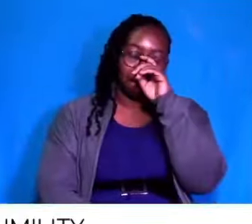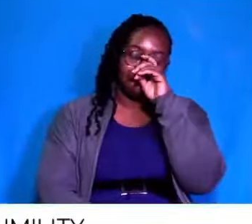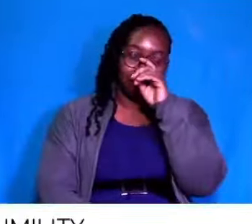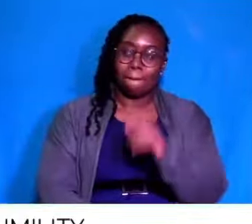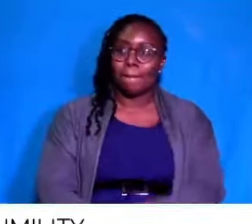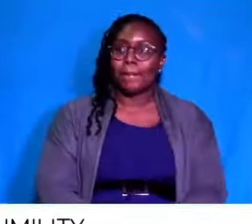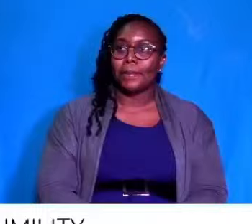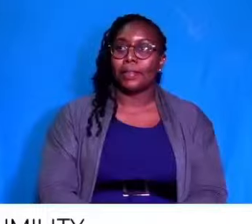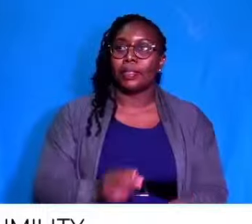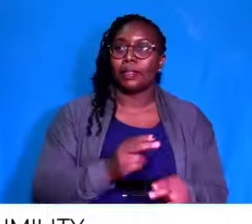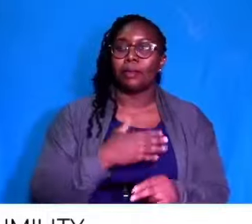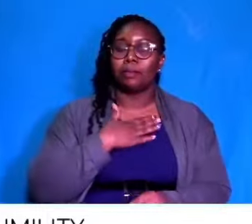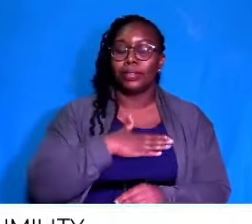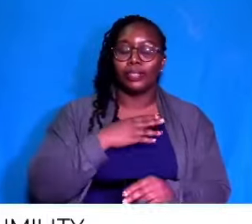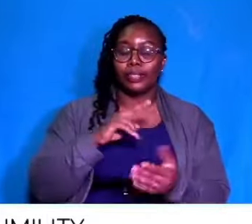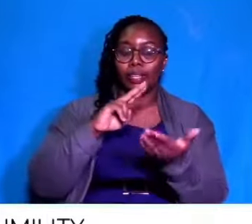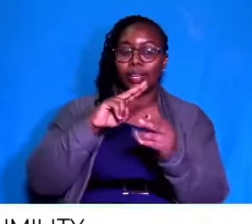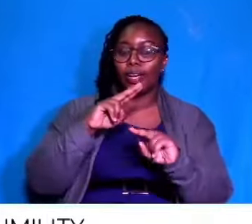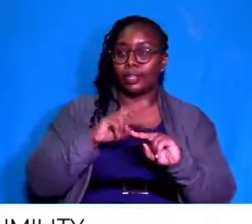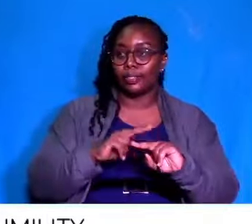You may be seated. Good morning.